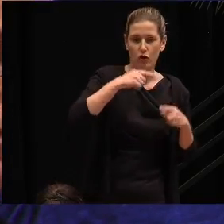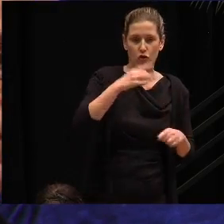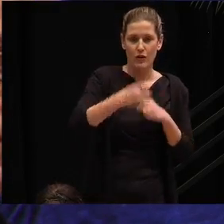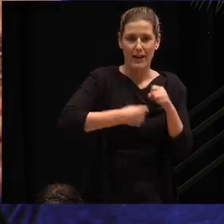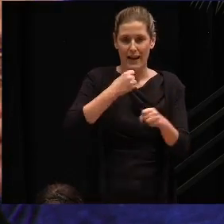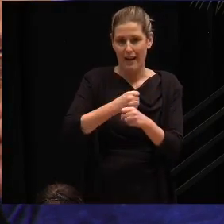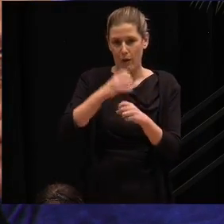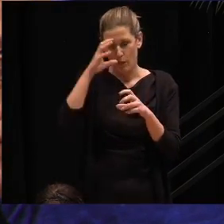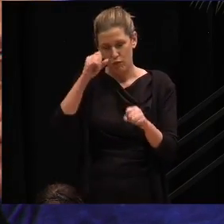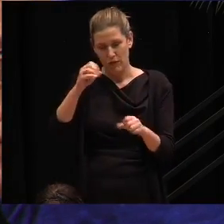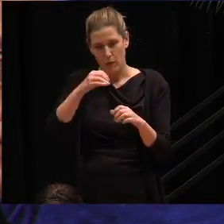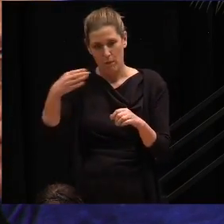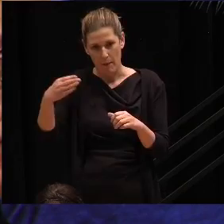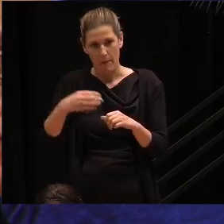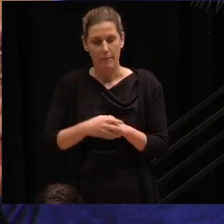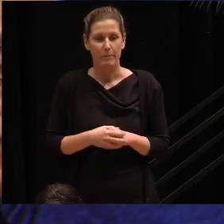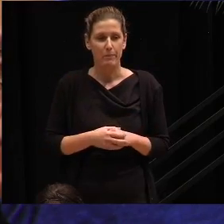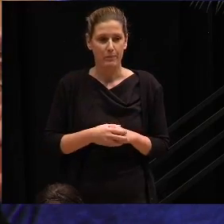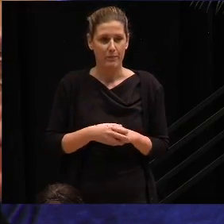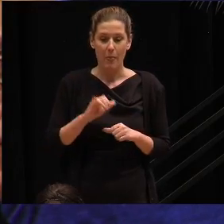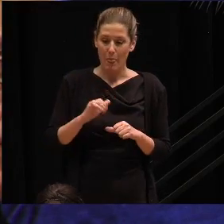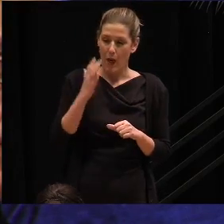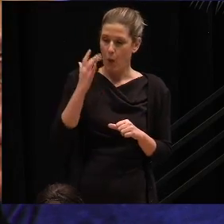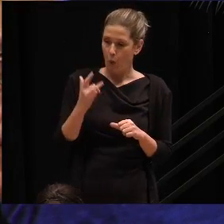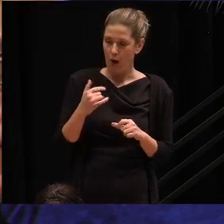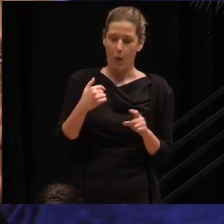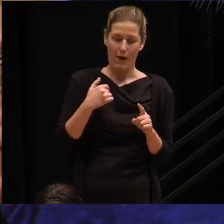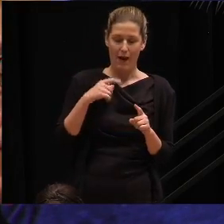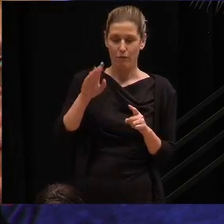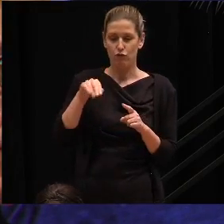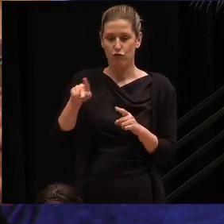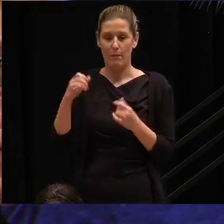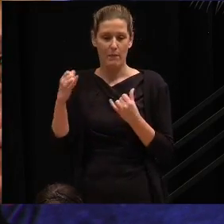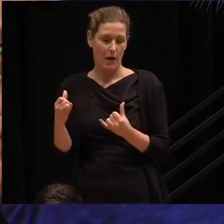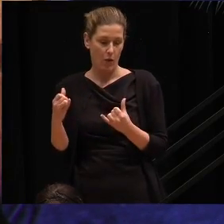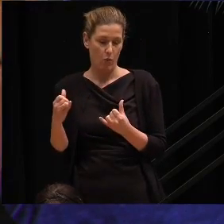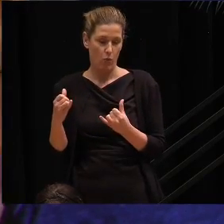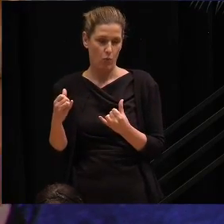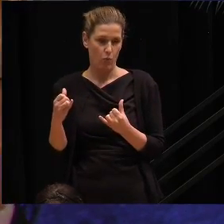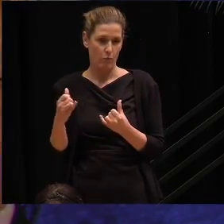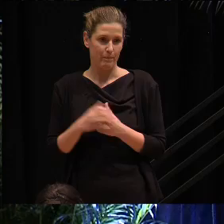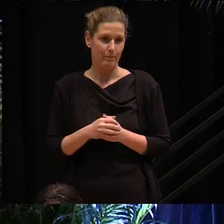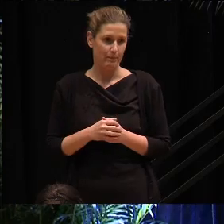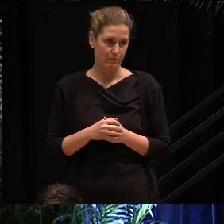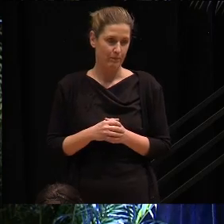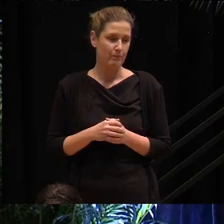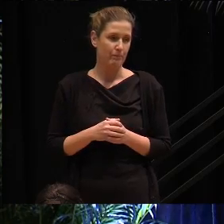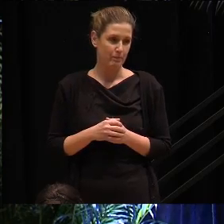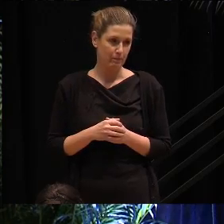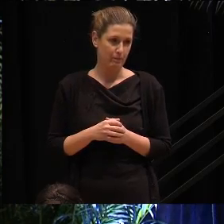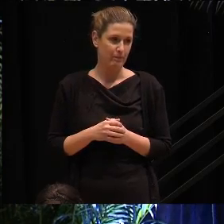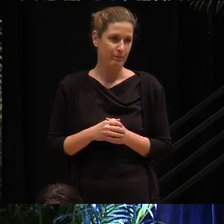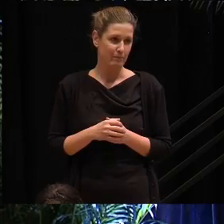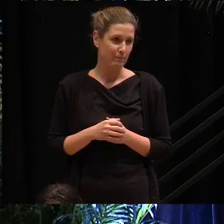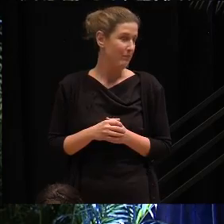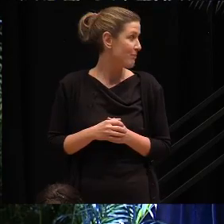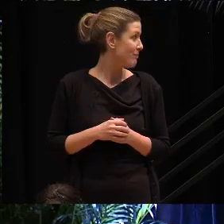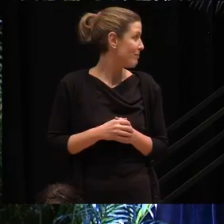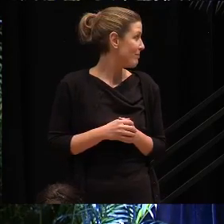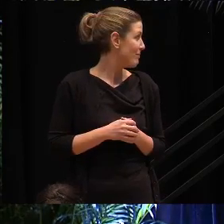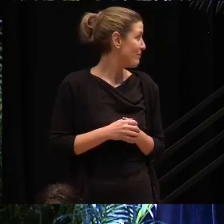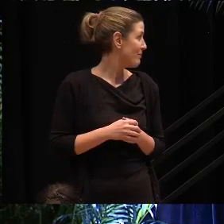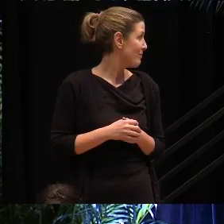of President Obama. So that's why we have Donald Trump. Democratic operative Devin